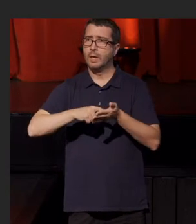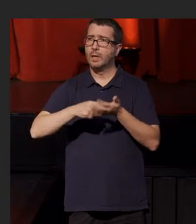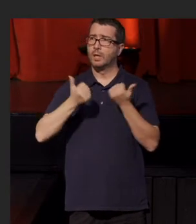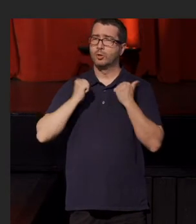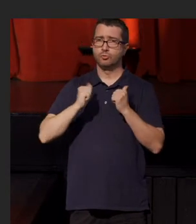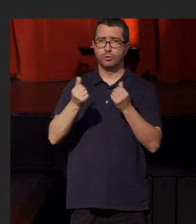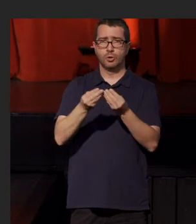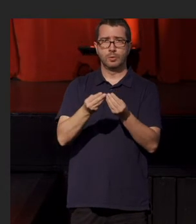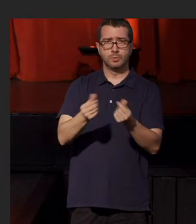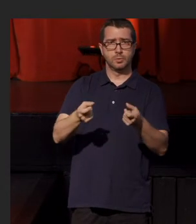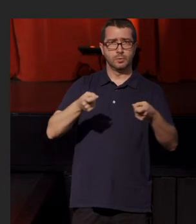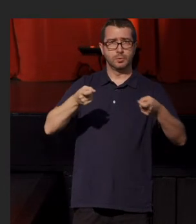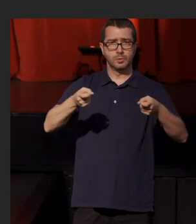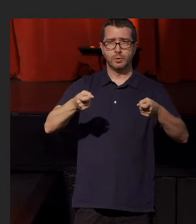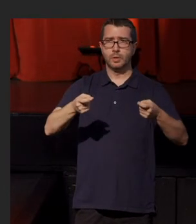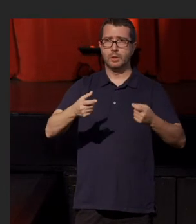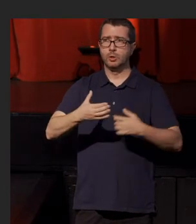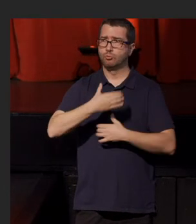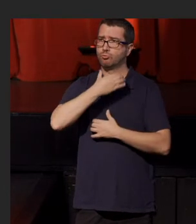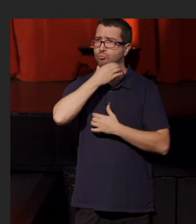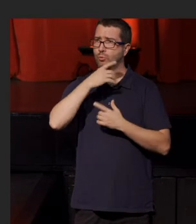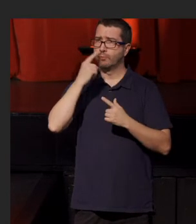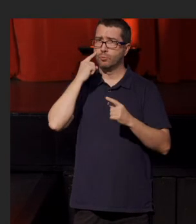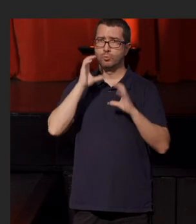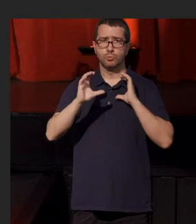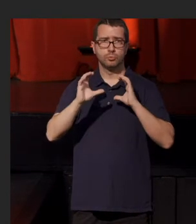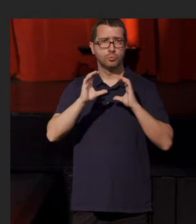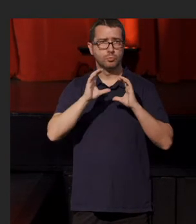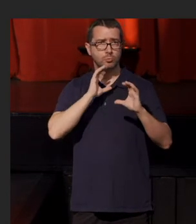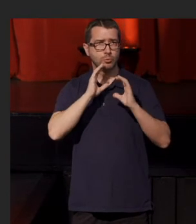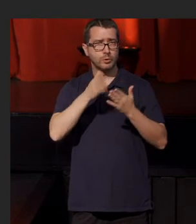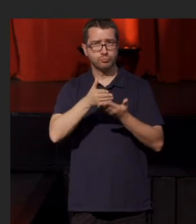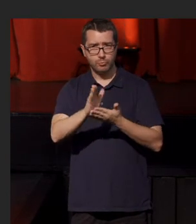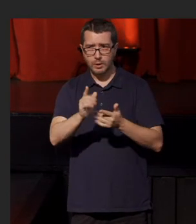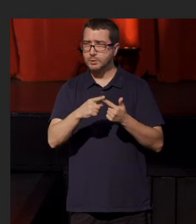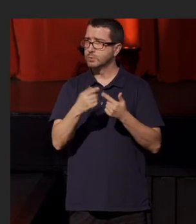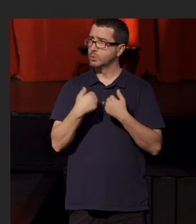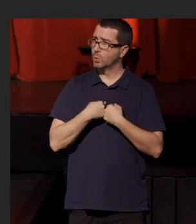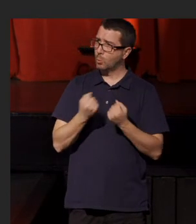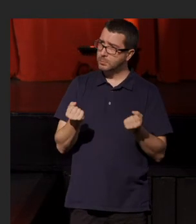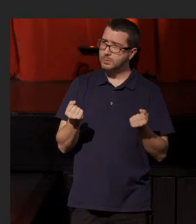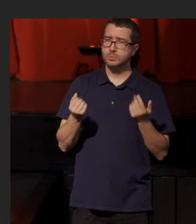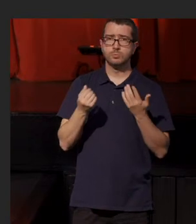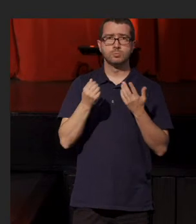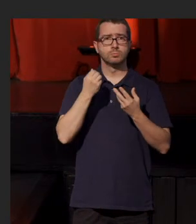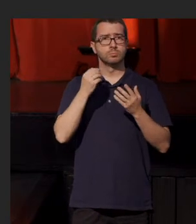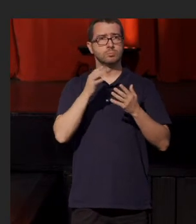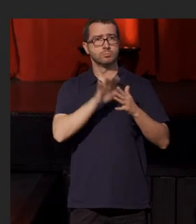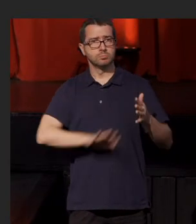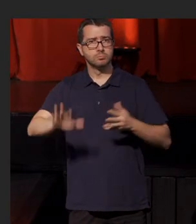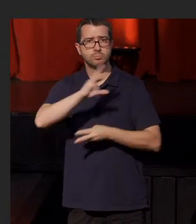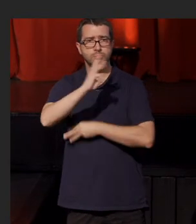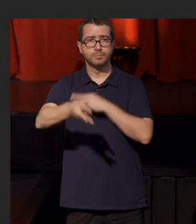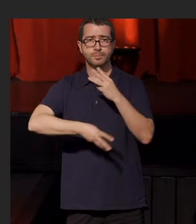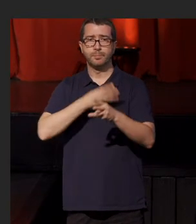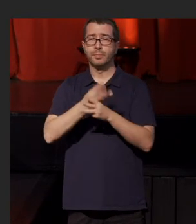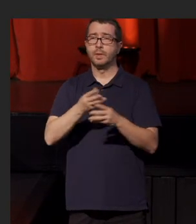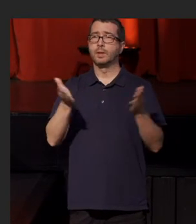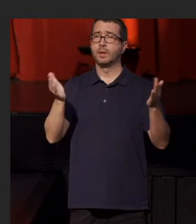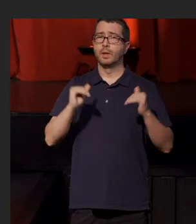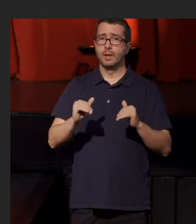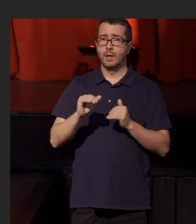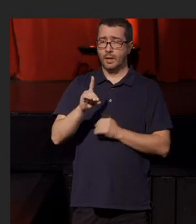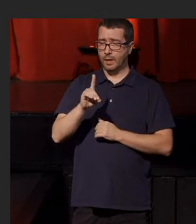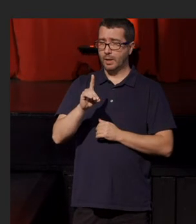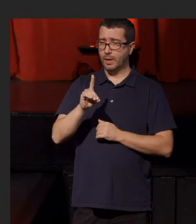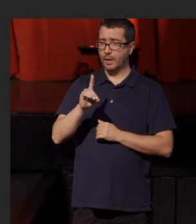mitigate the growing threats to communication rights openness worldwide. And Professor Elizabeth Dubois is an